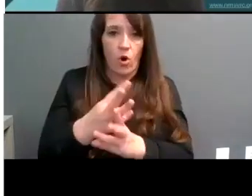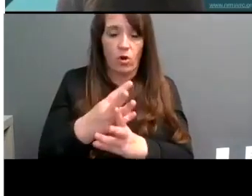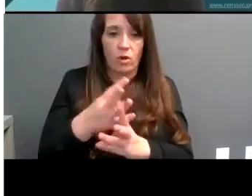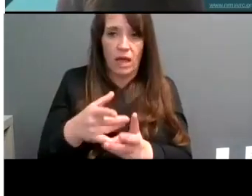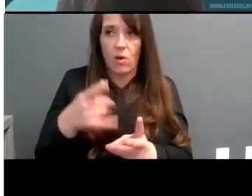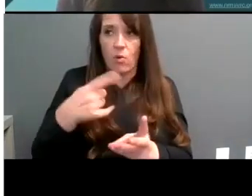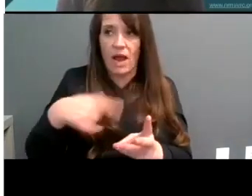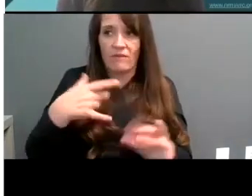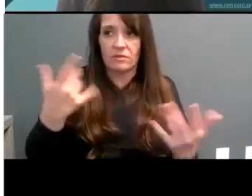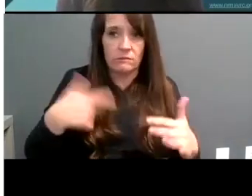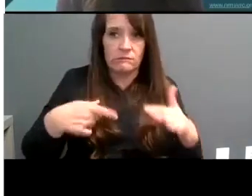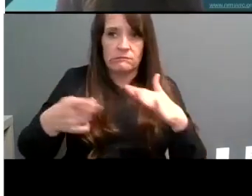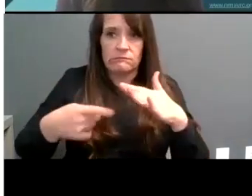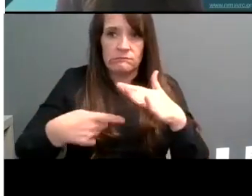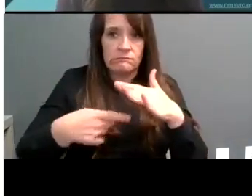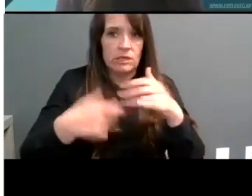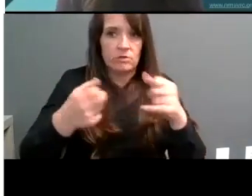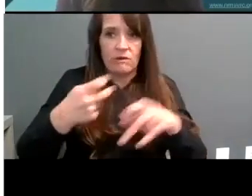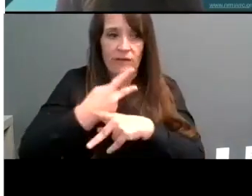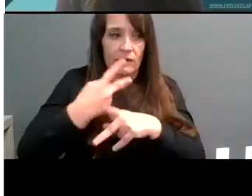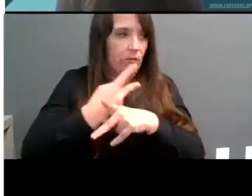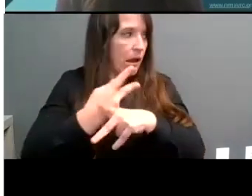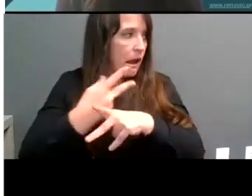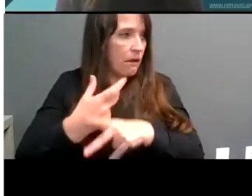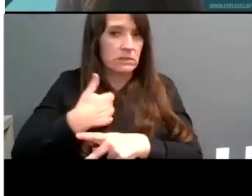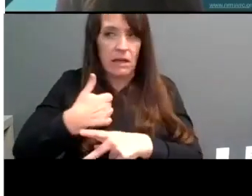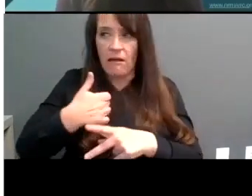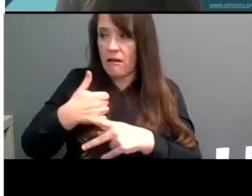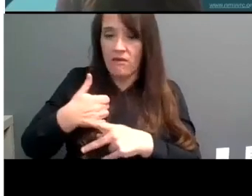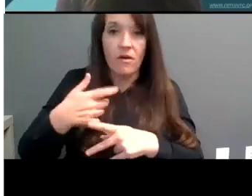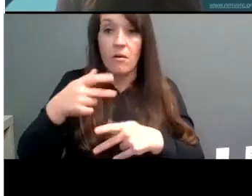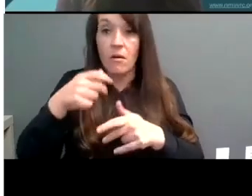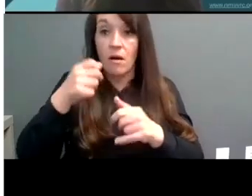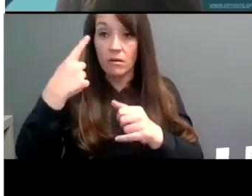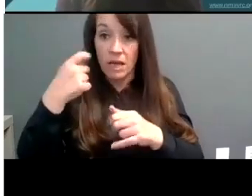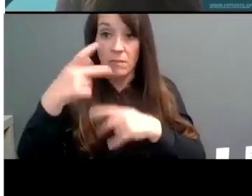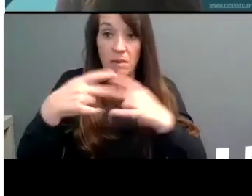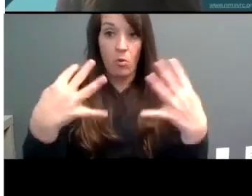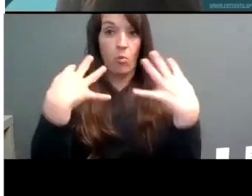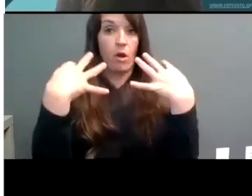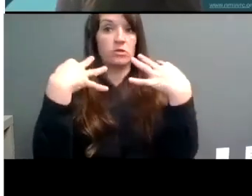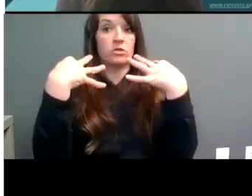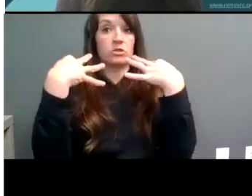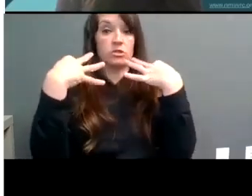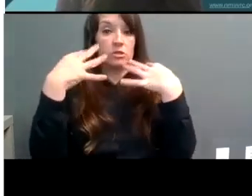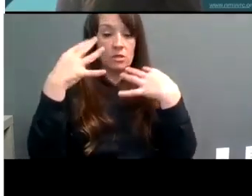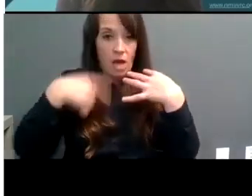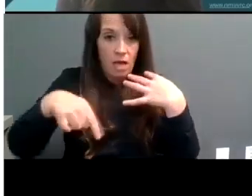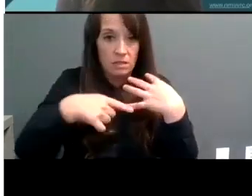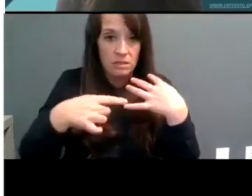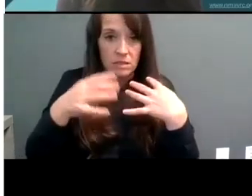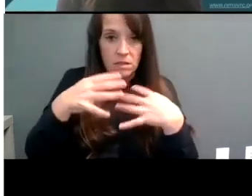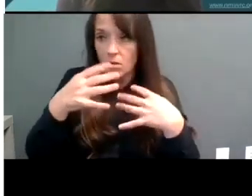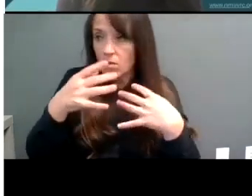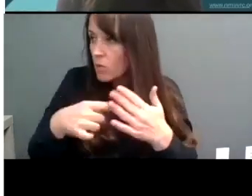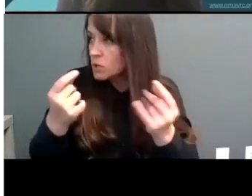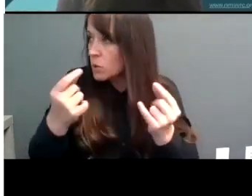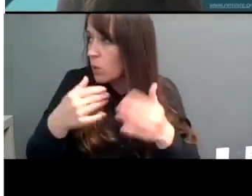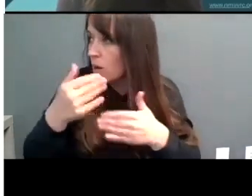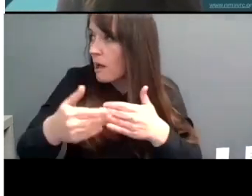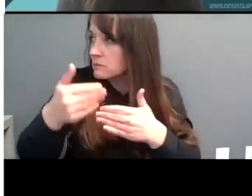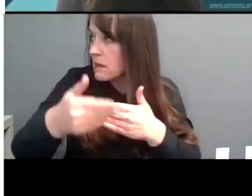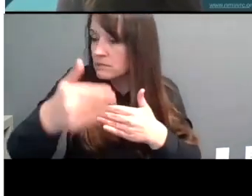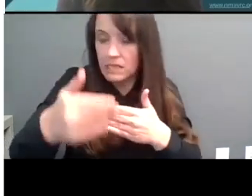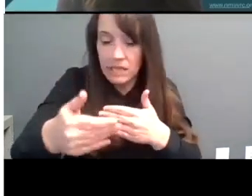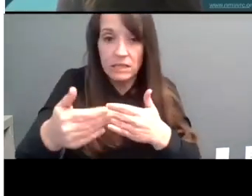in uncharted territory, and we had to do it in front of the media with the whole world scrutinizing our every move. The only way I